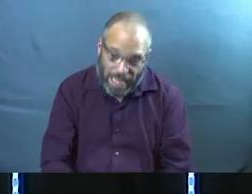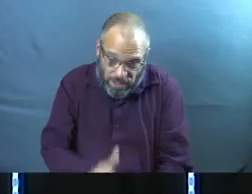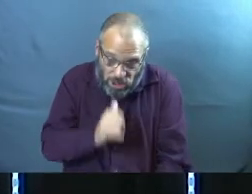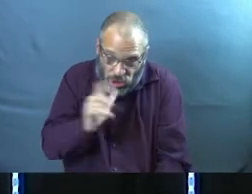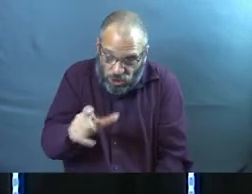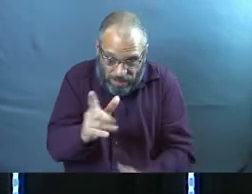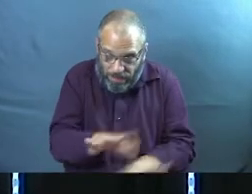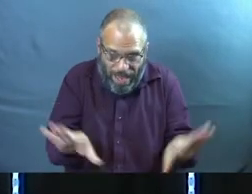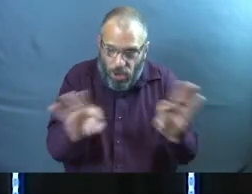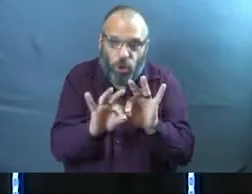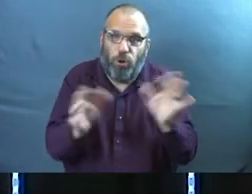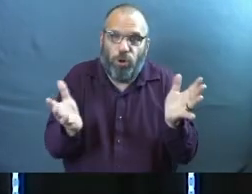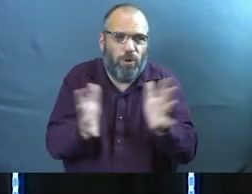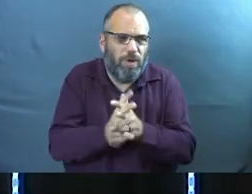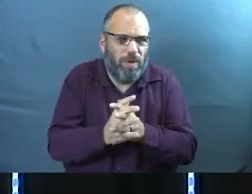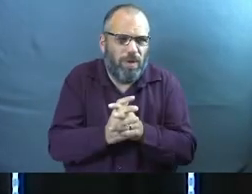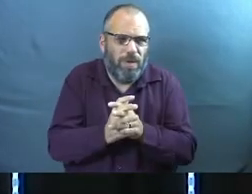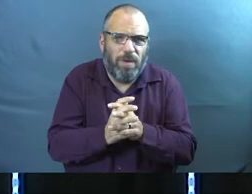shouldn't matter.